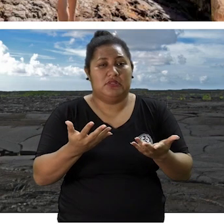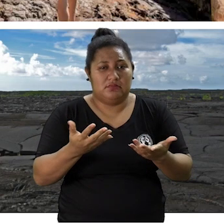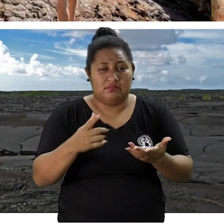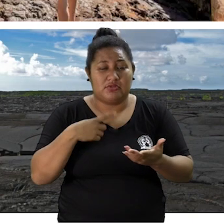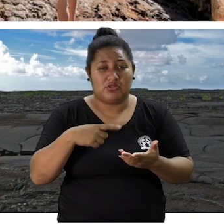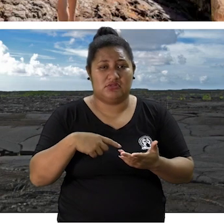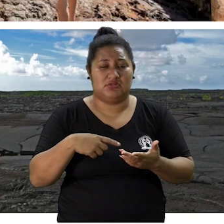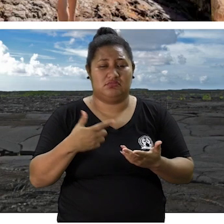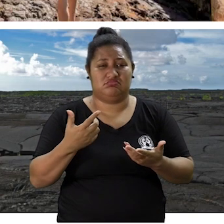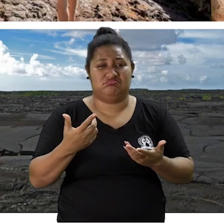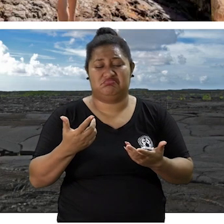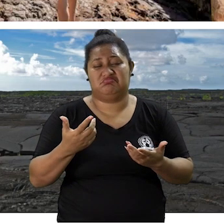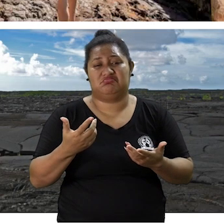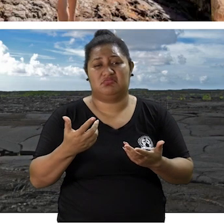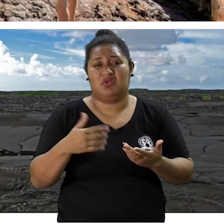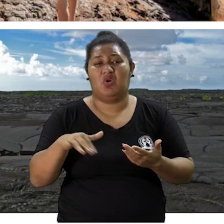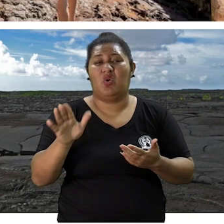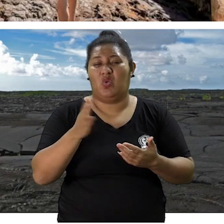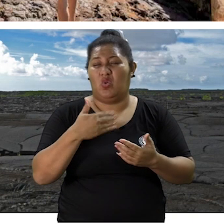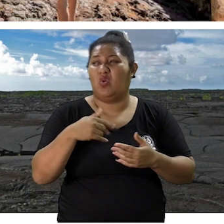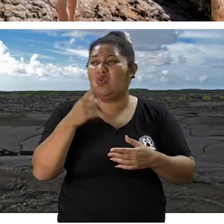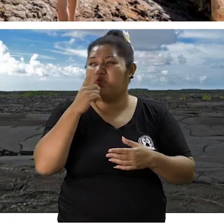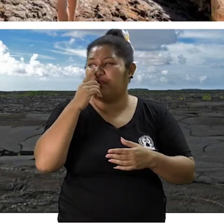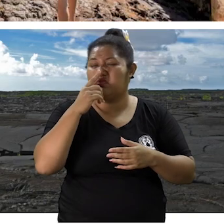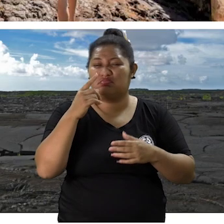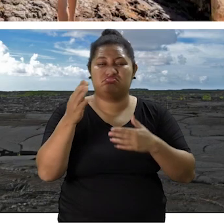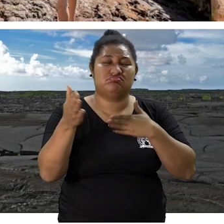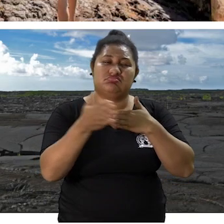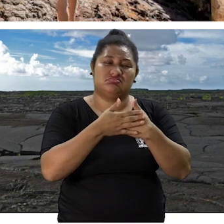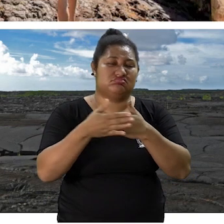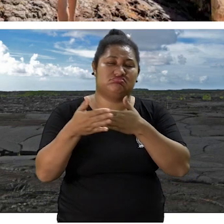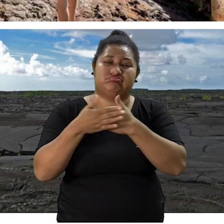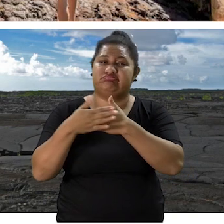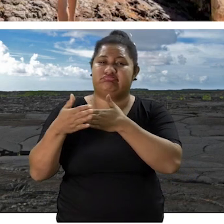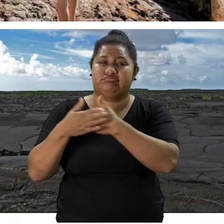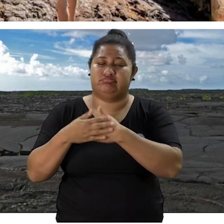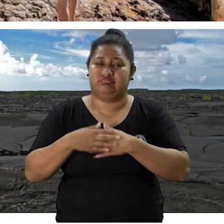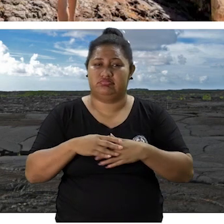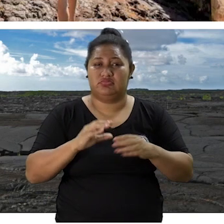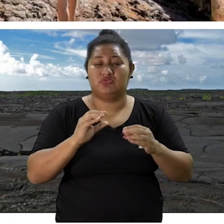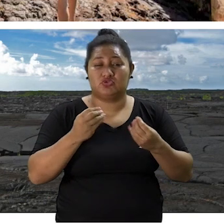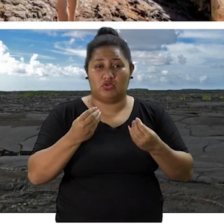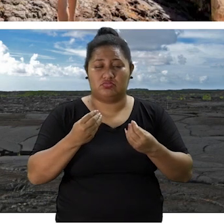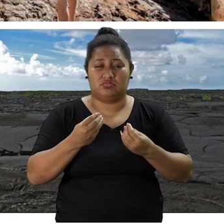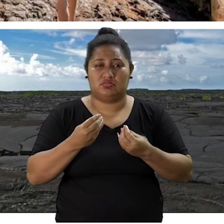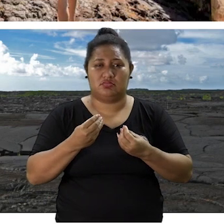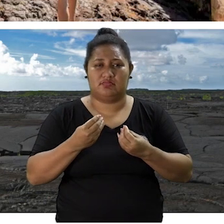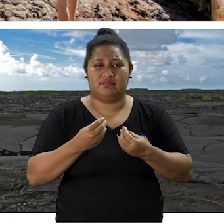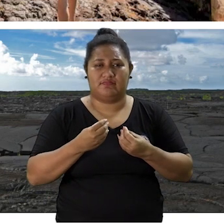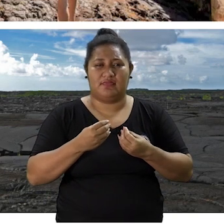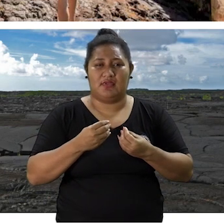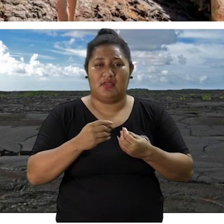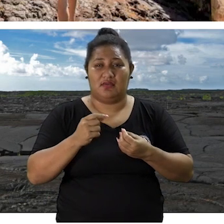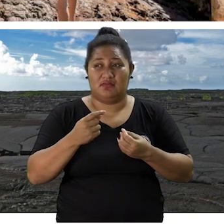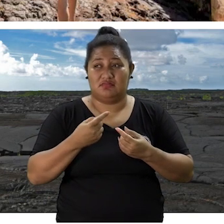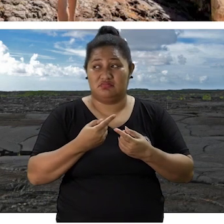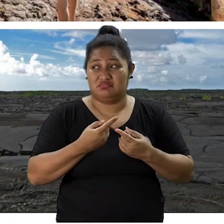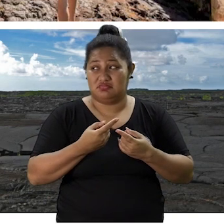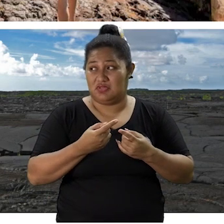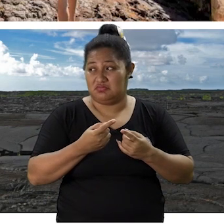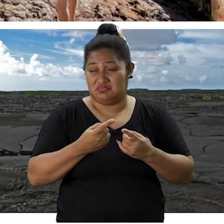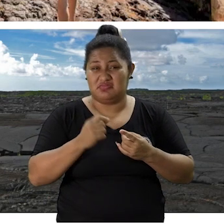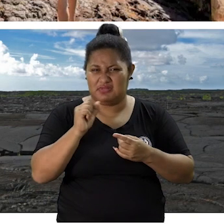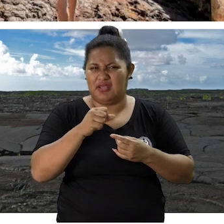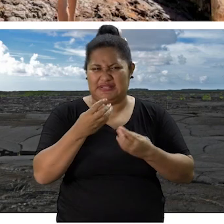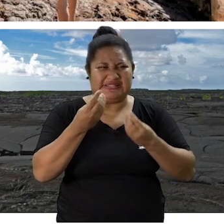all tourist sites in the Pacific. Ia, peita iane, olo le iata tau tulisi olo